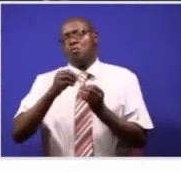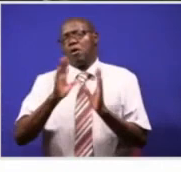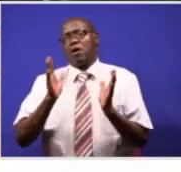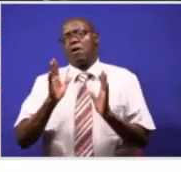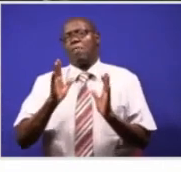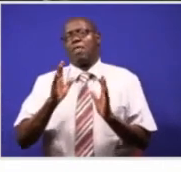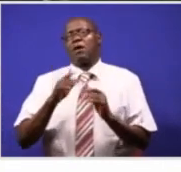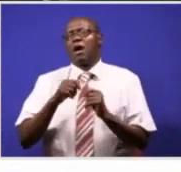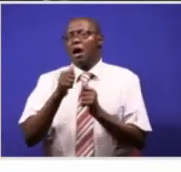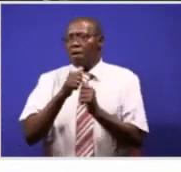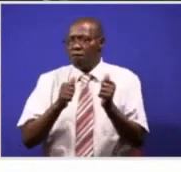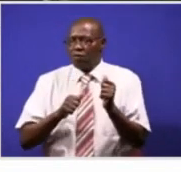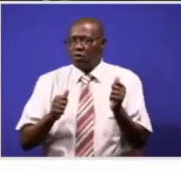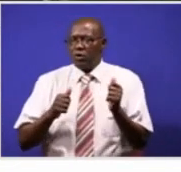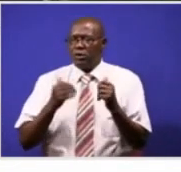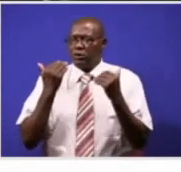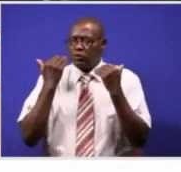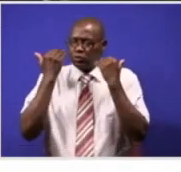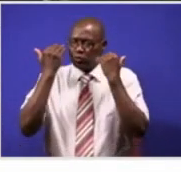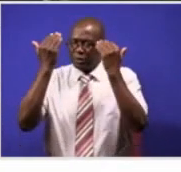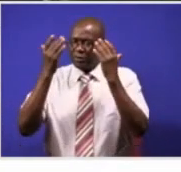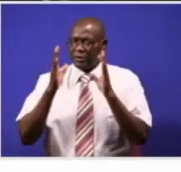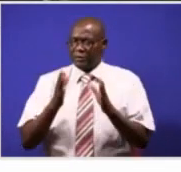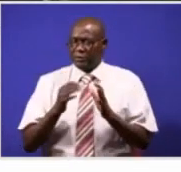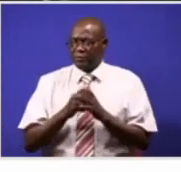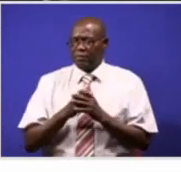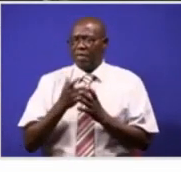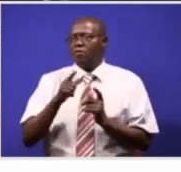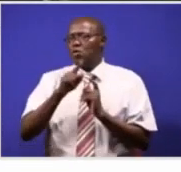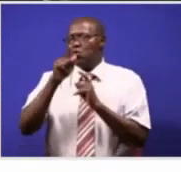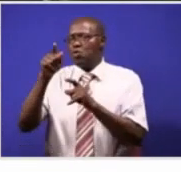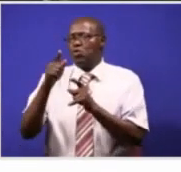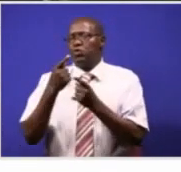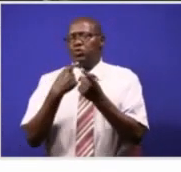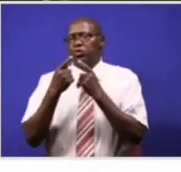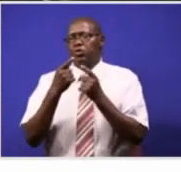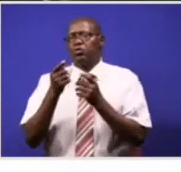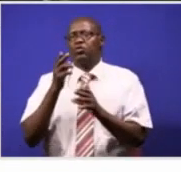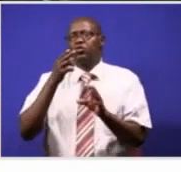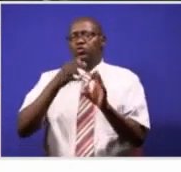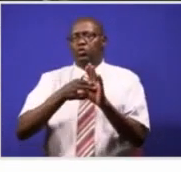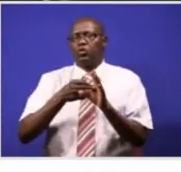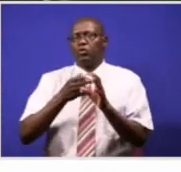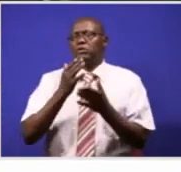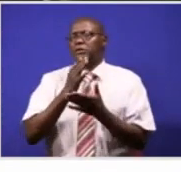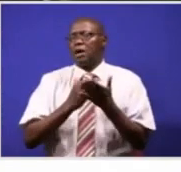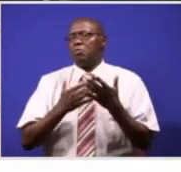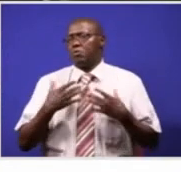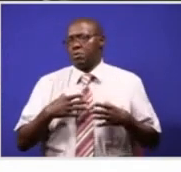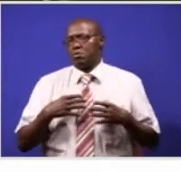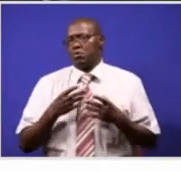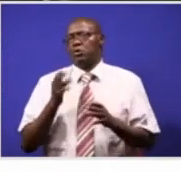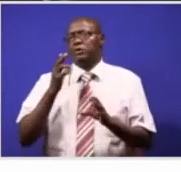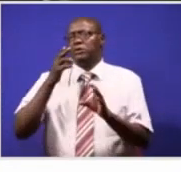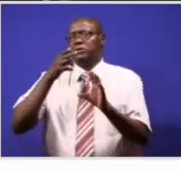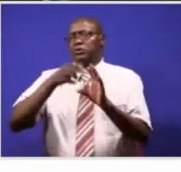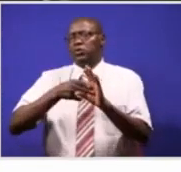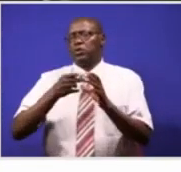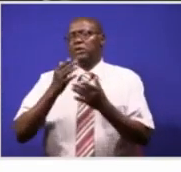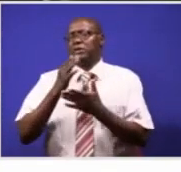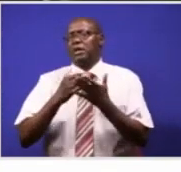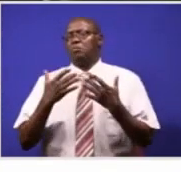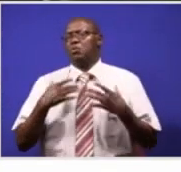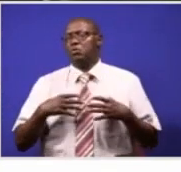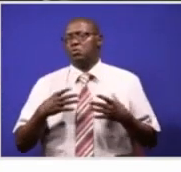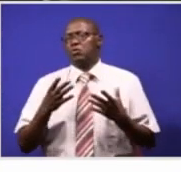you know you go to a place, you talk to certain people, you join certain groups and get